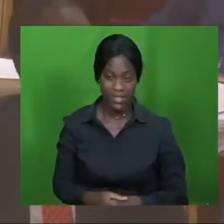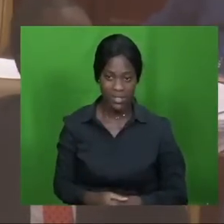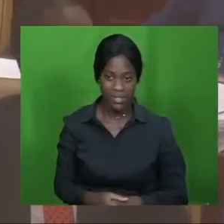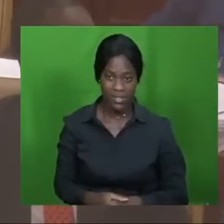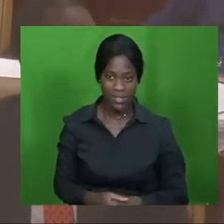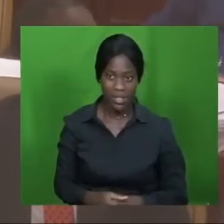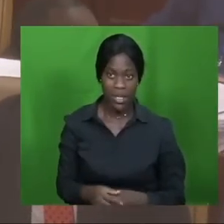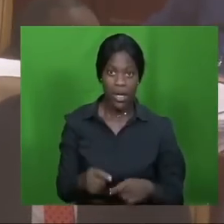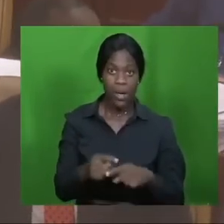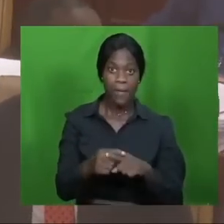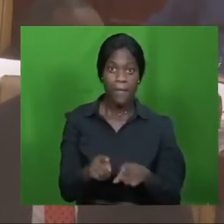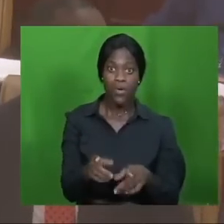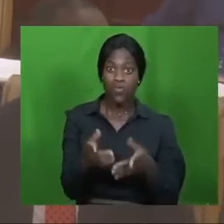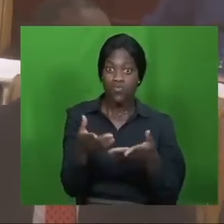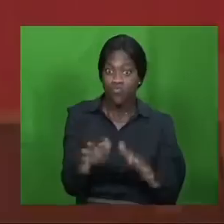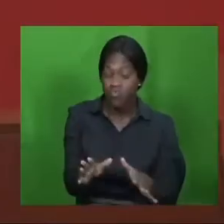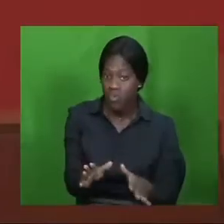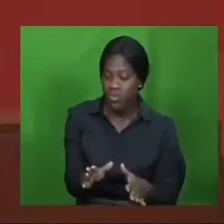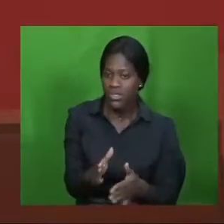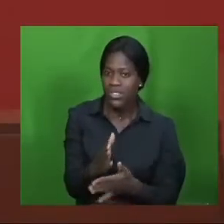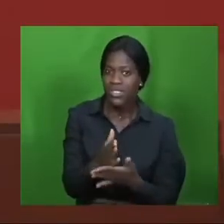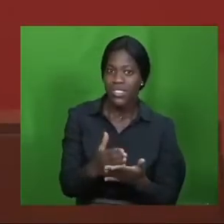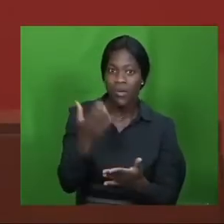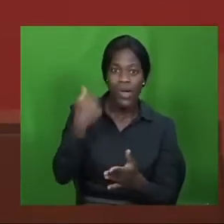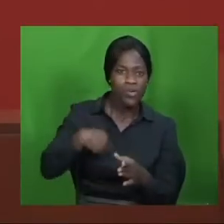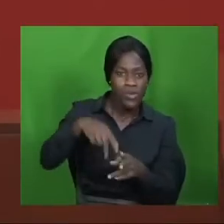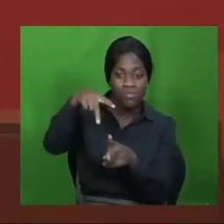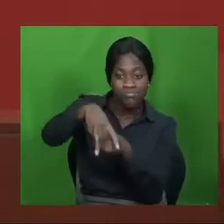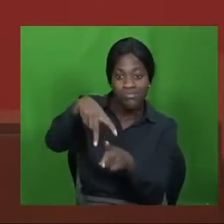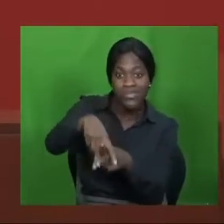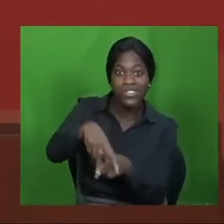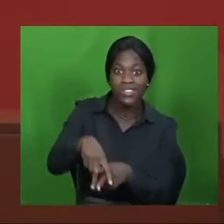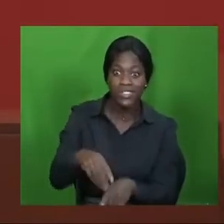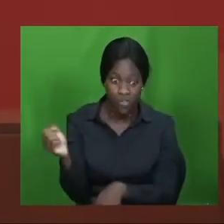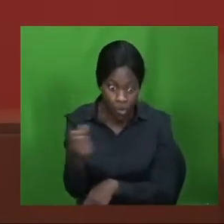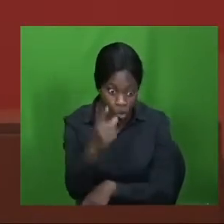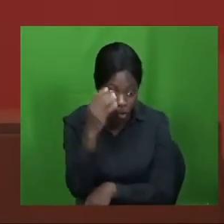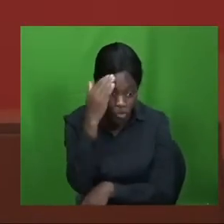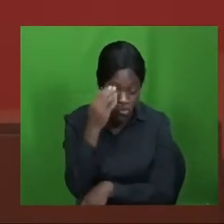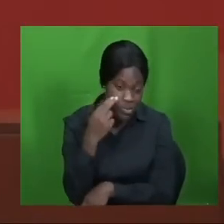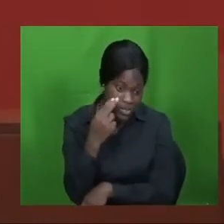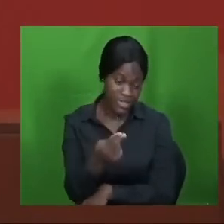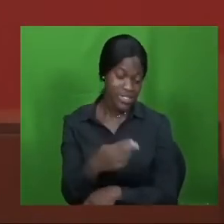but we lost some of the matches because we were cheated, and you all saw it.